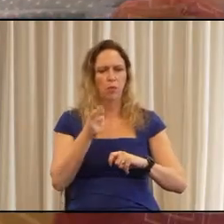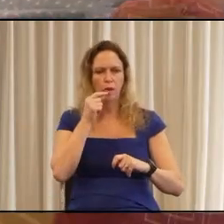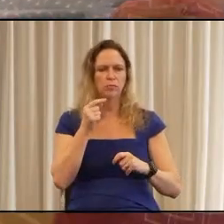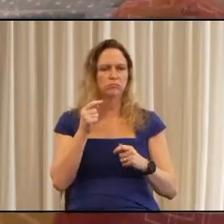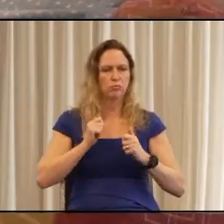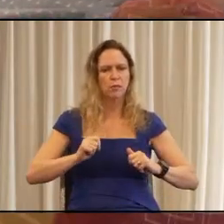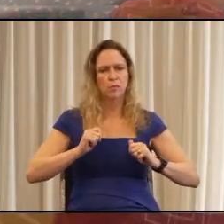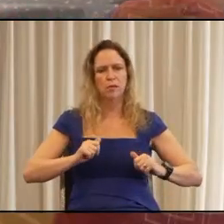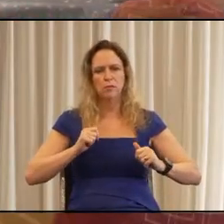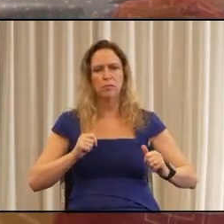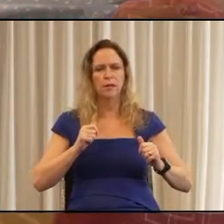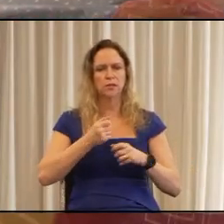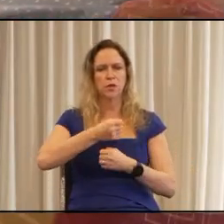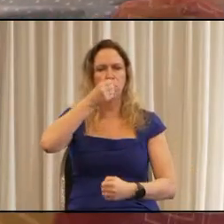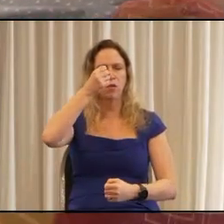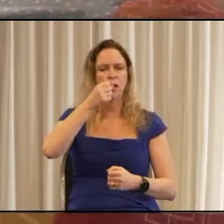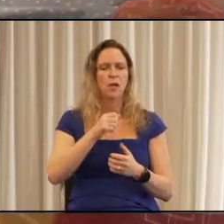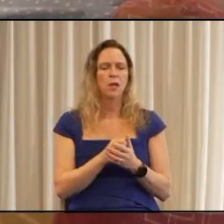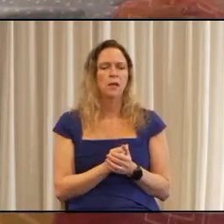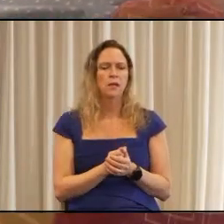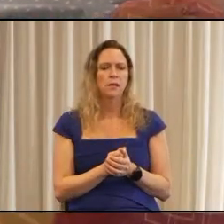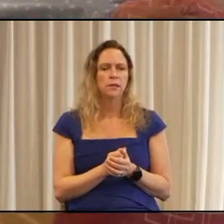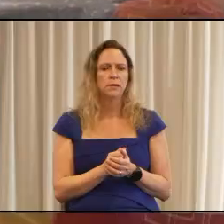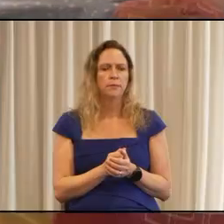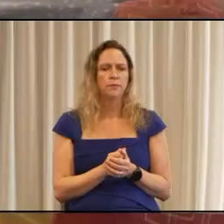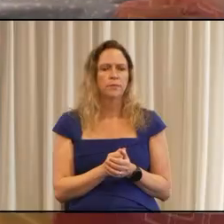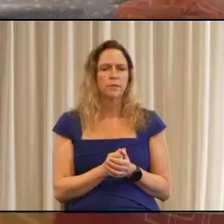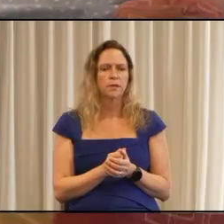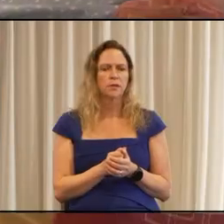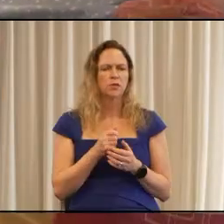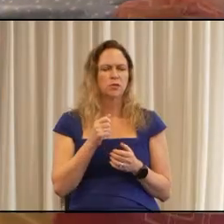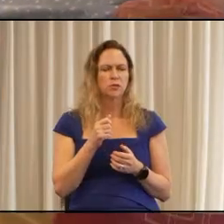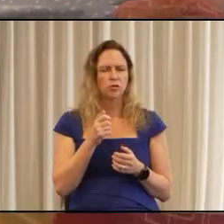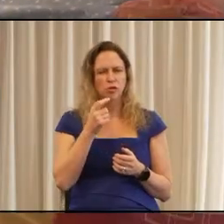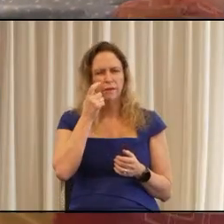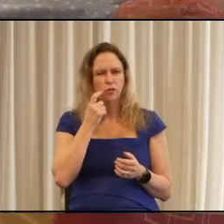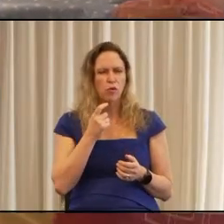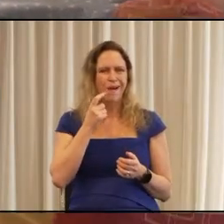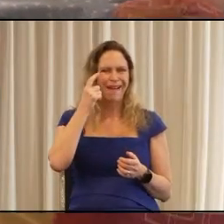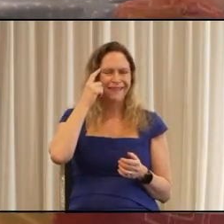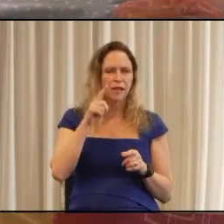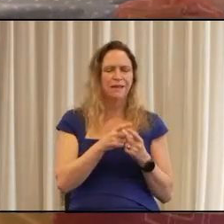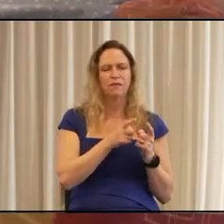just was. I think you've got to constantly use that muscle of thinking and being creative